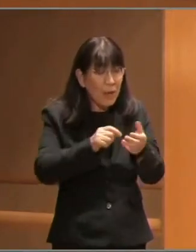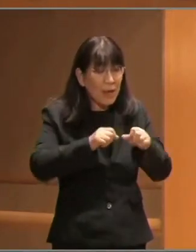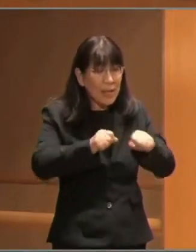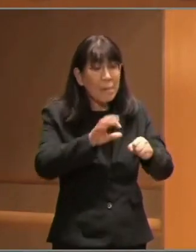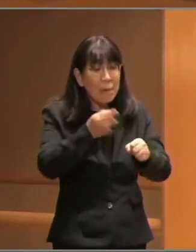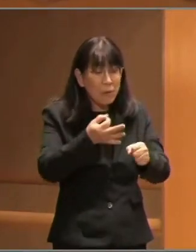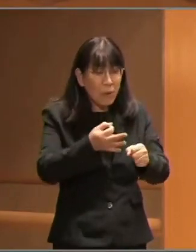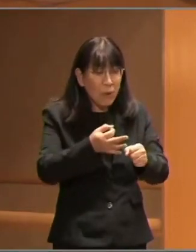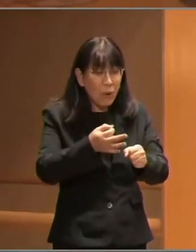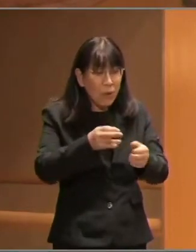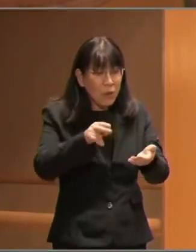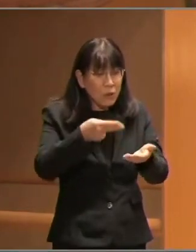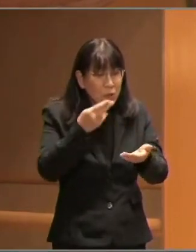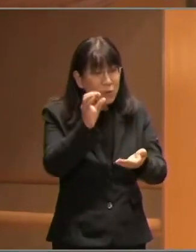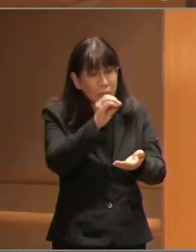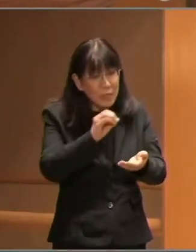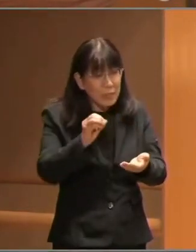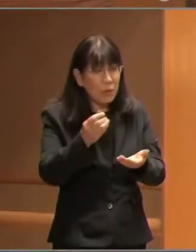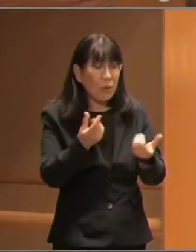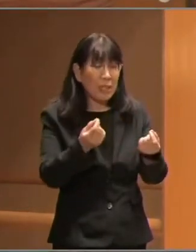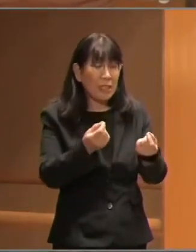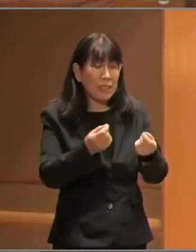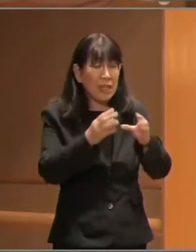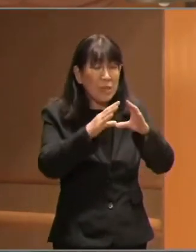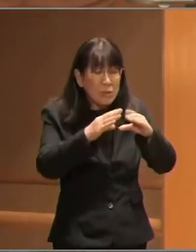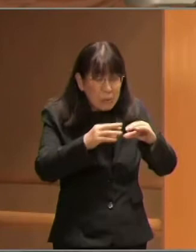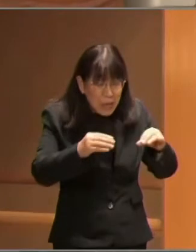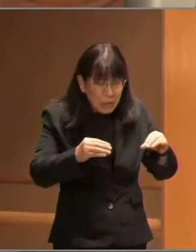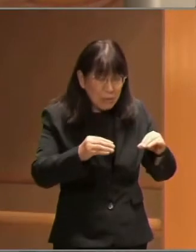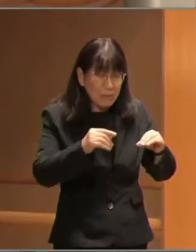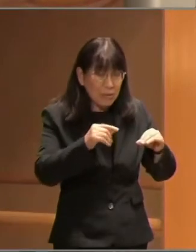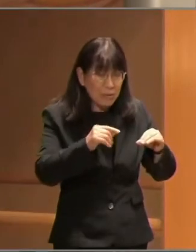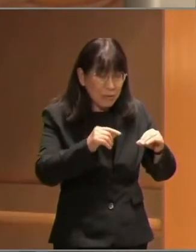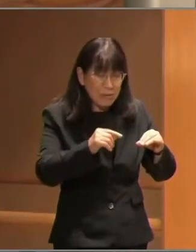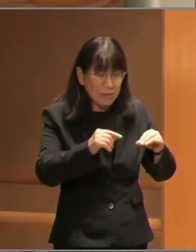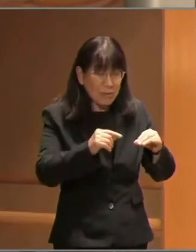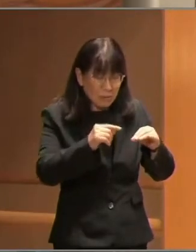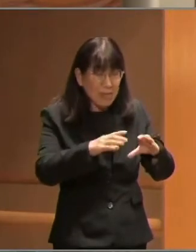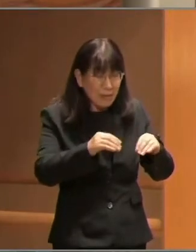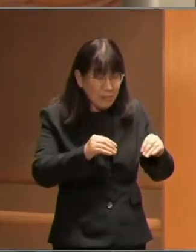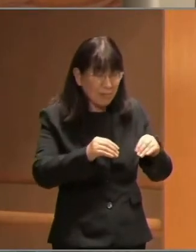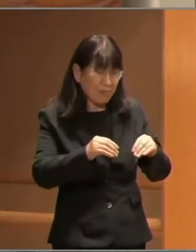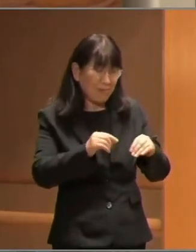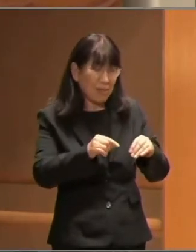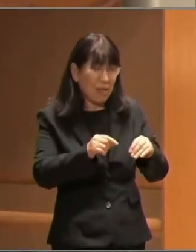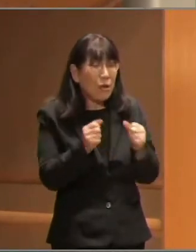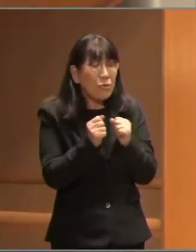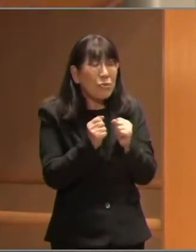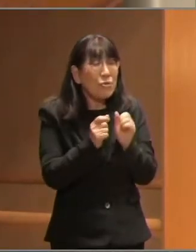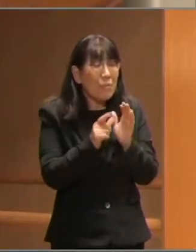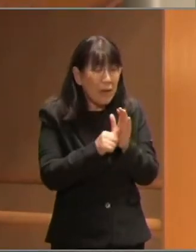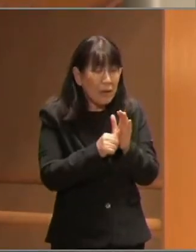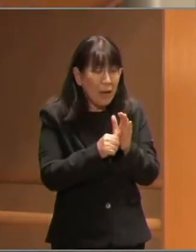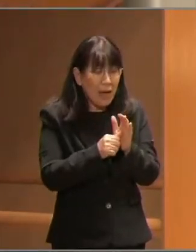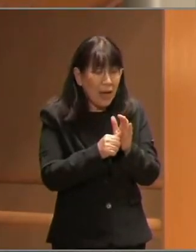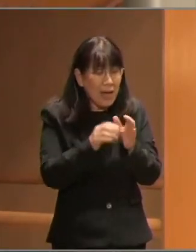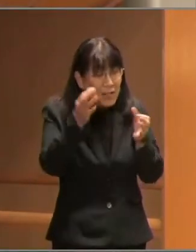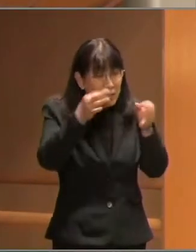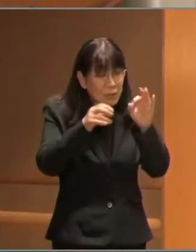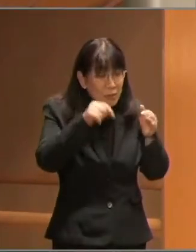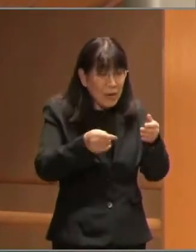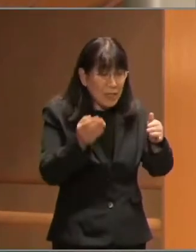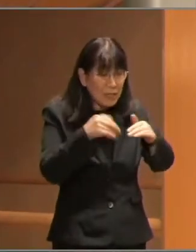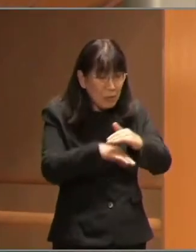And we have to remember that paper is something living, so we have to be sure that the raw ingredients